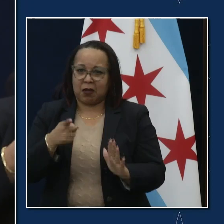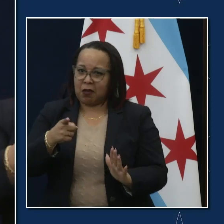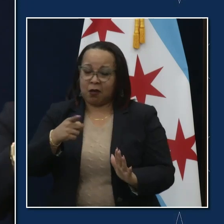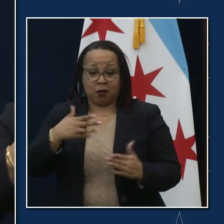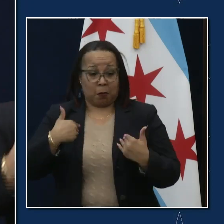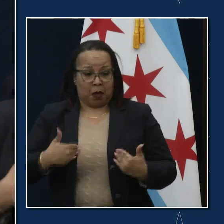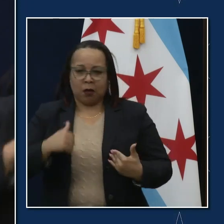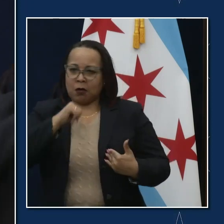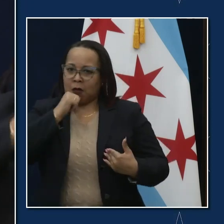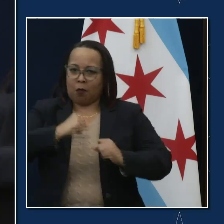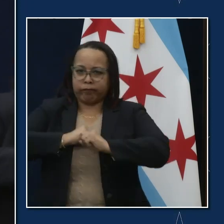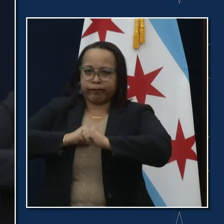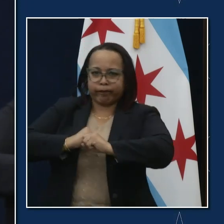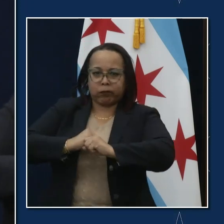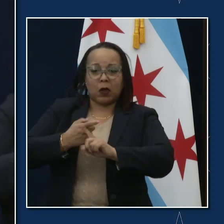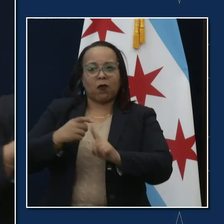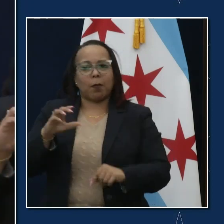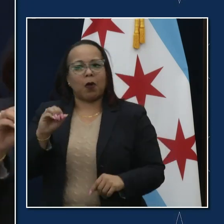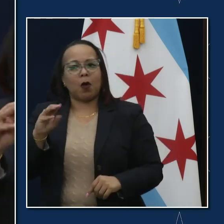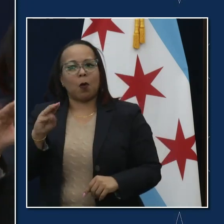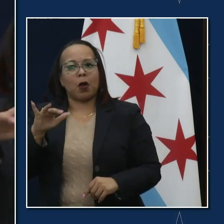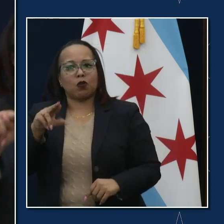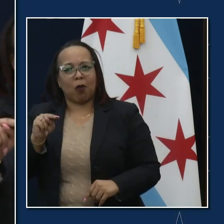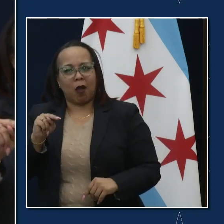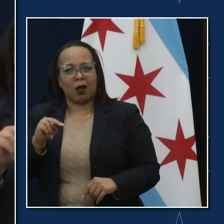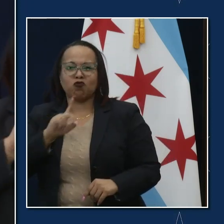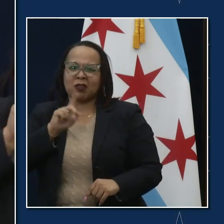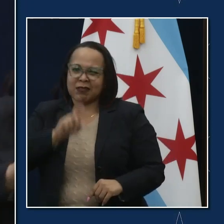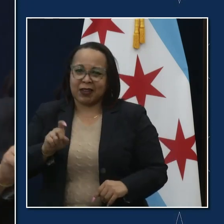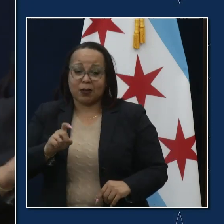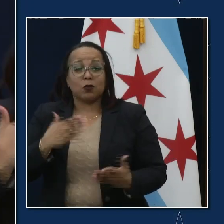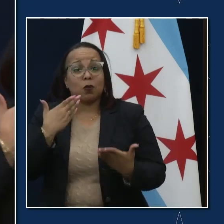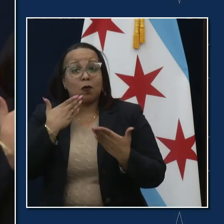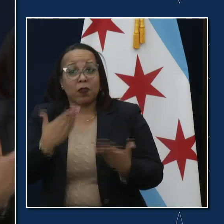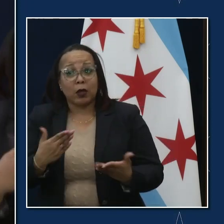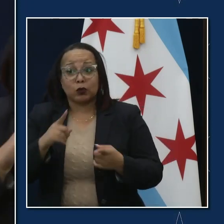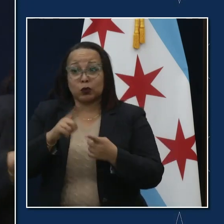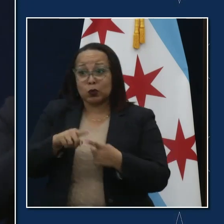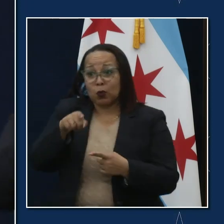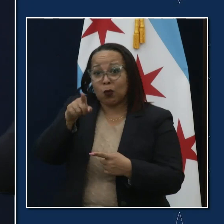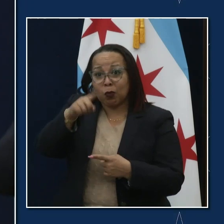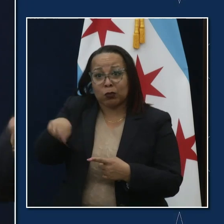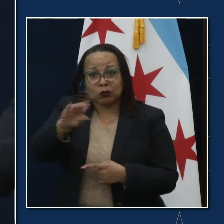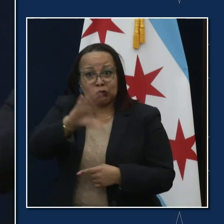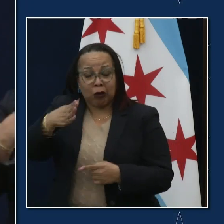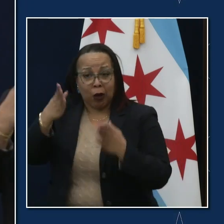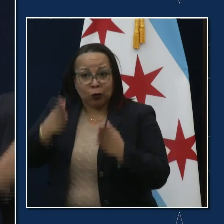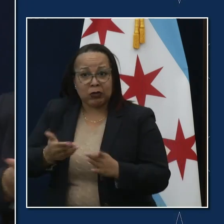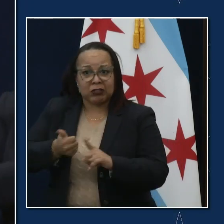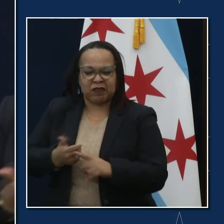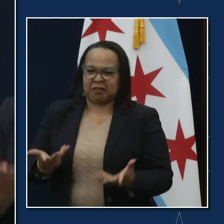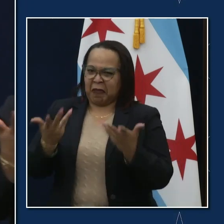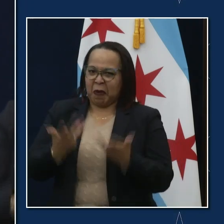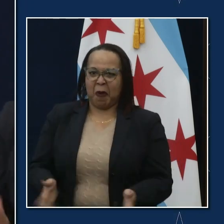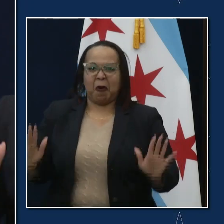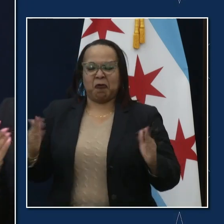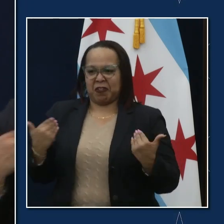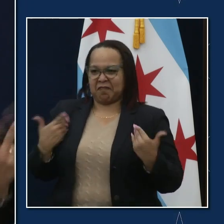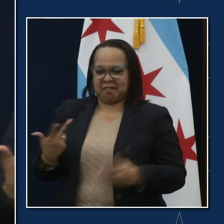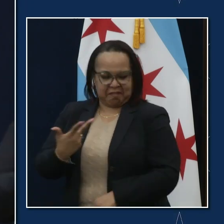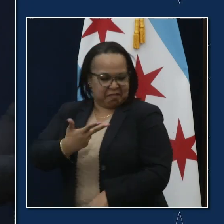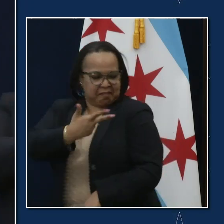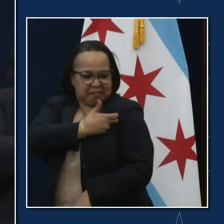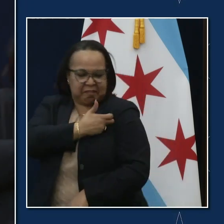protected against Omicron as we need you to be this winter. So thank you to the 500,000 Chicagoans that have already gotten